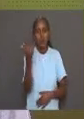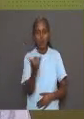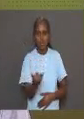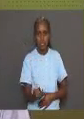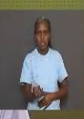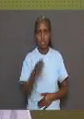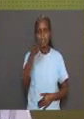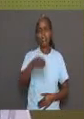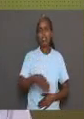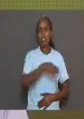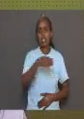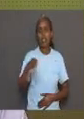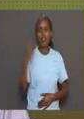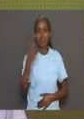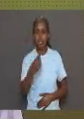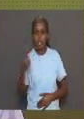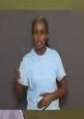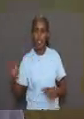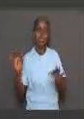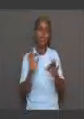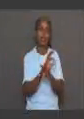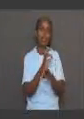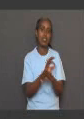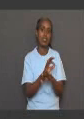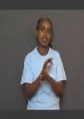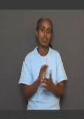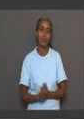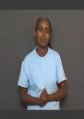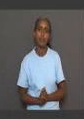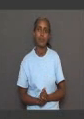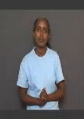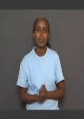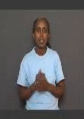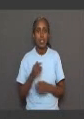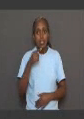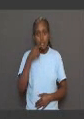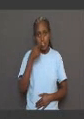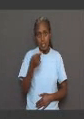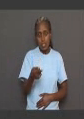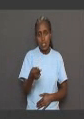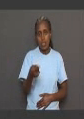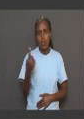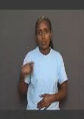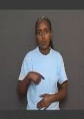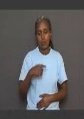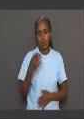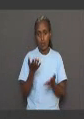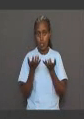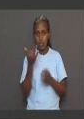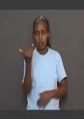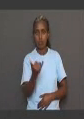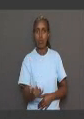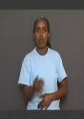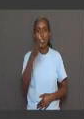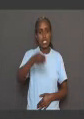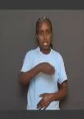the graph of each function. Let us say we want to draw the graph